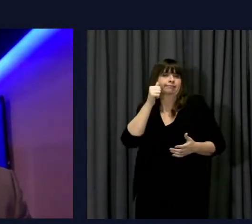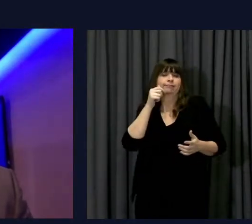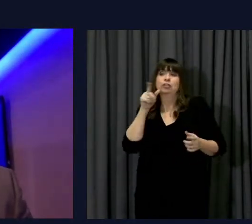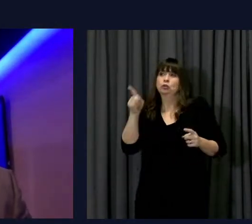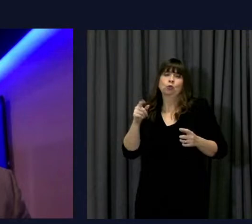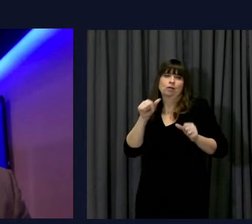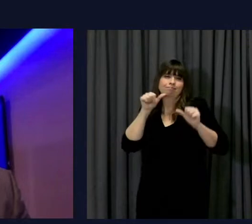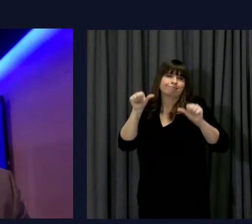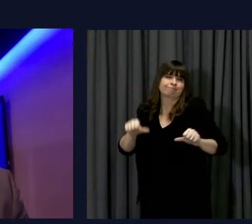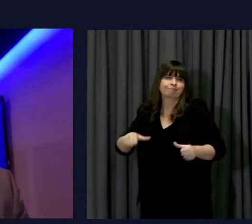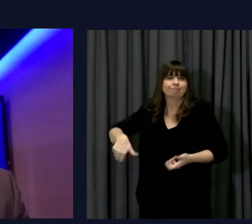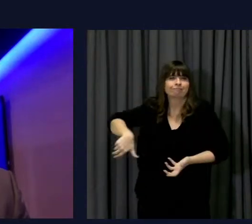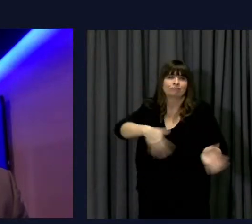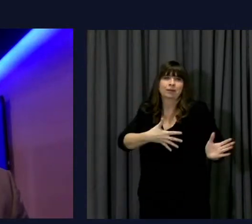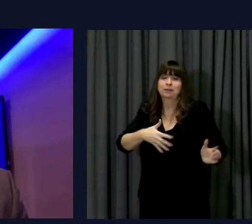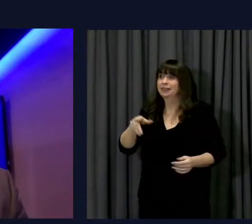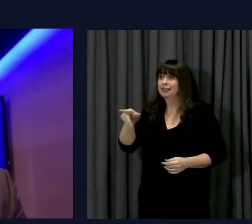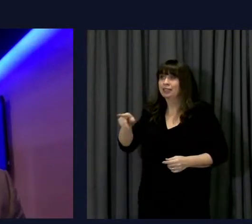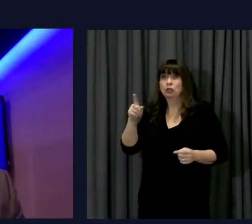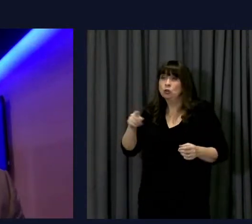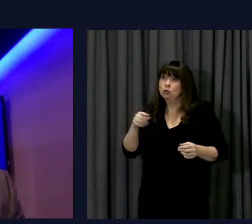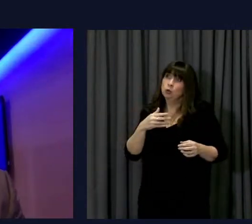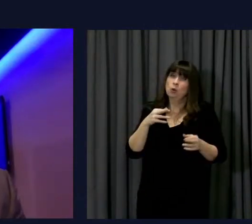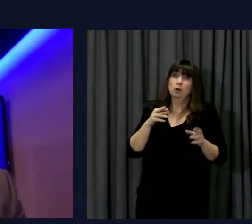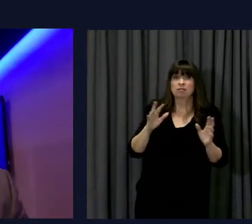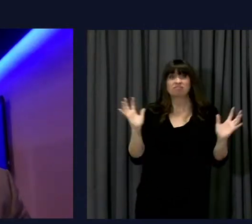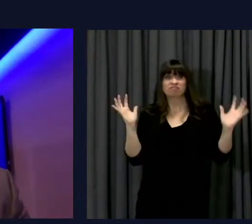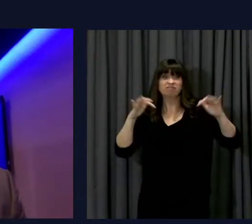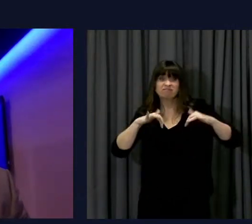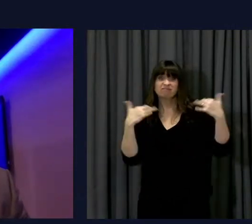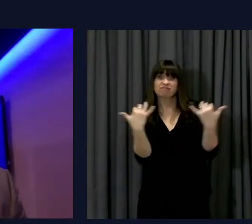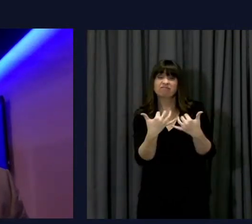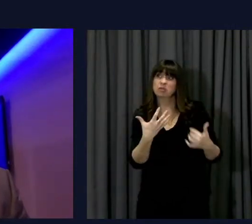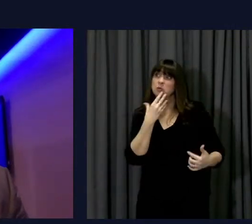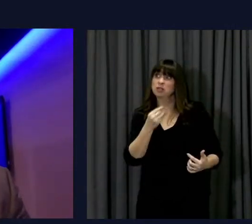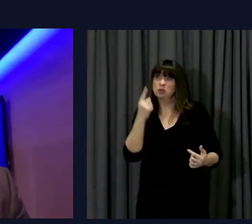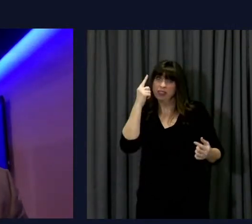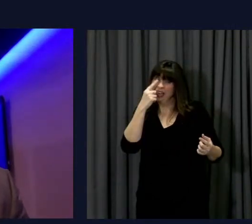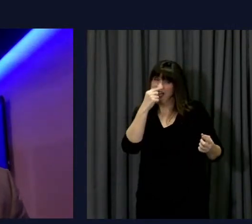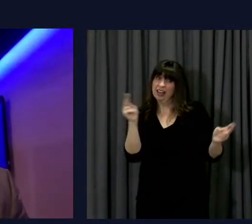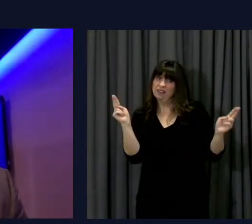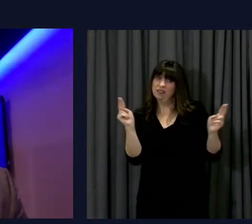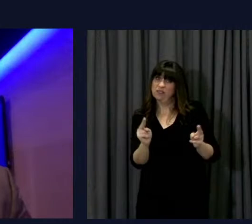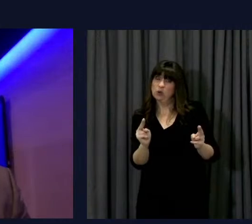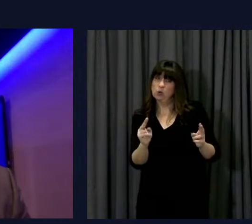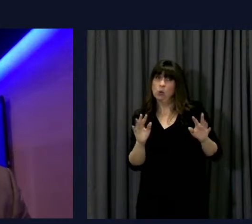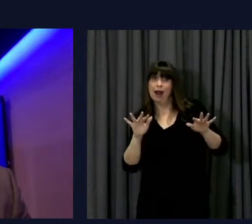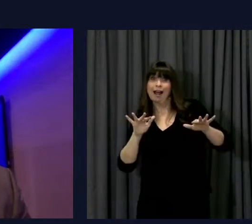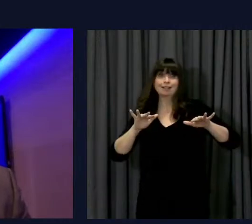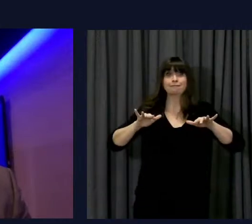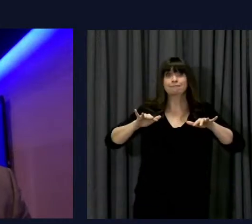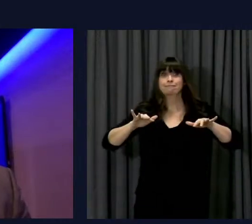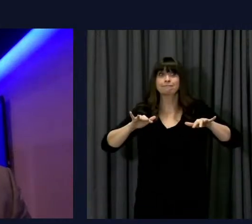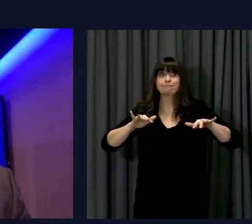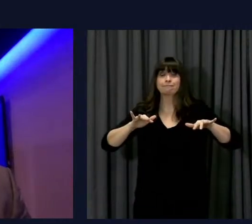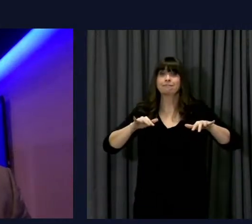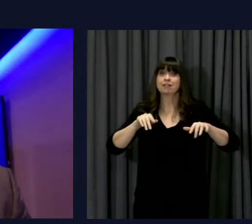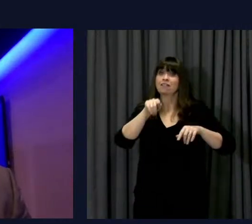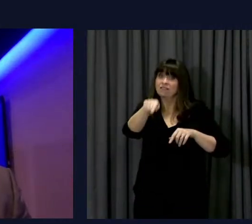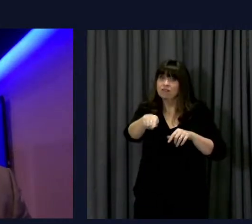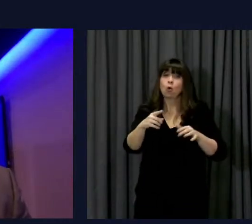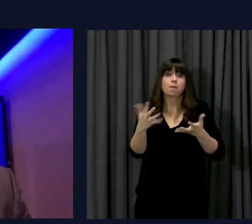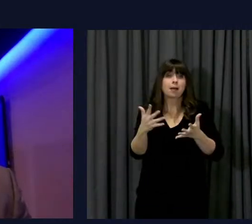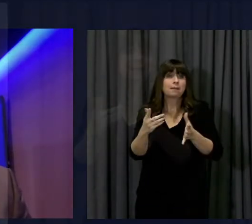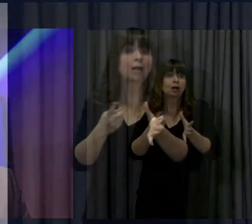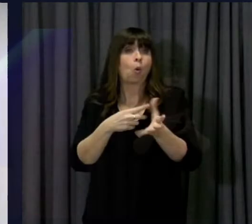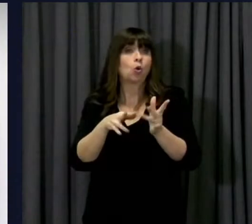rugby fan yourself. Do you hope that crowds in some form, even if it's a reduced capacity, might be able to make it into the stadiums for the autumn